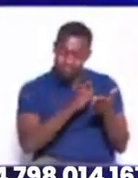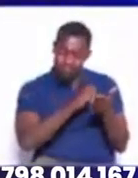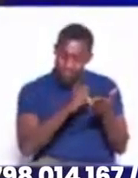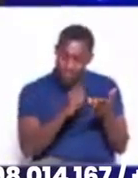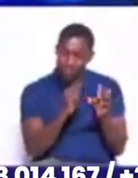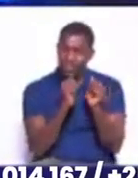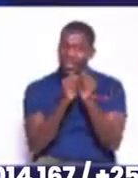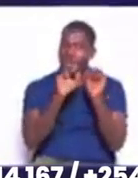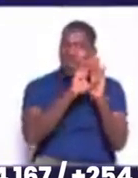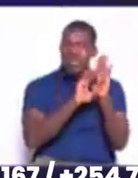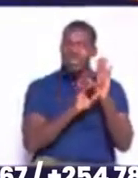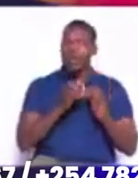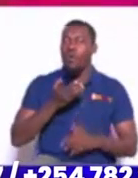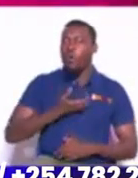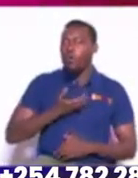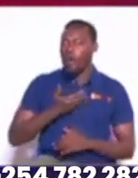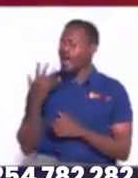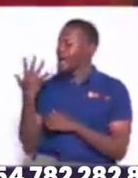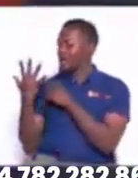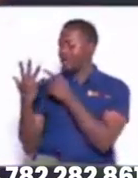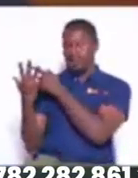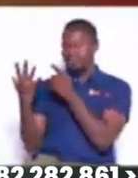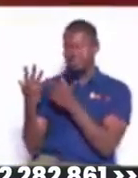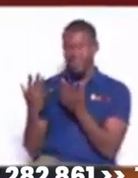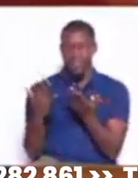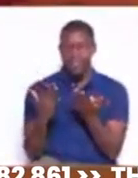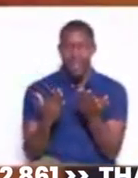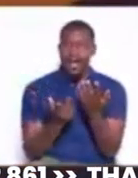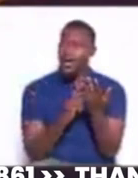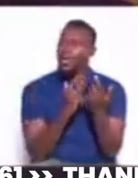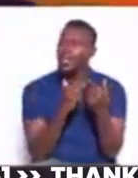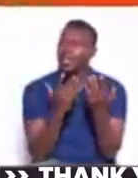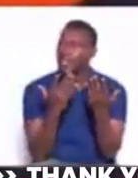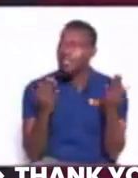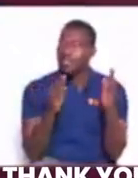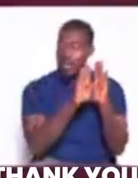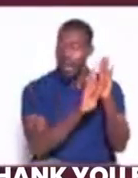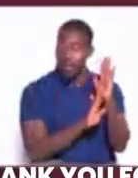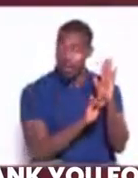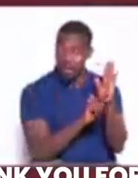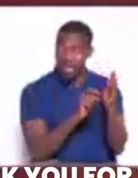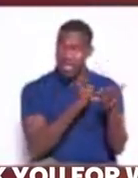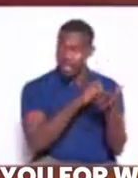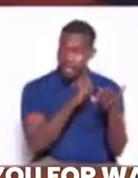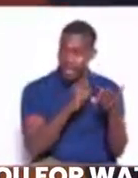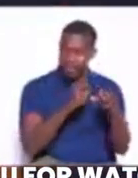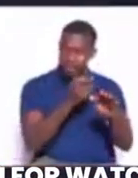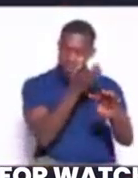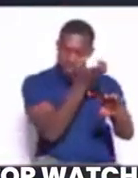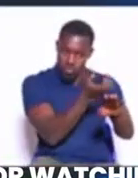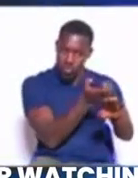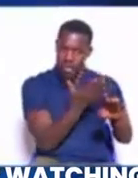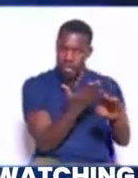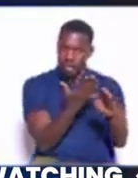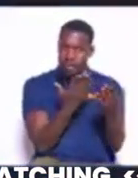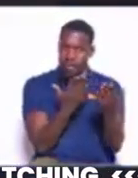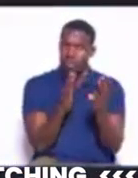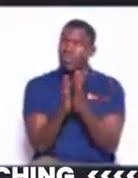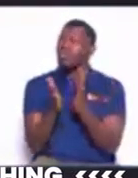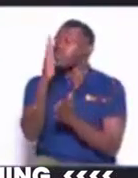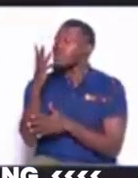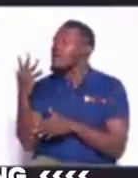finger. How many things in the Bible are written in stone by God's own finger? How